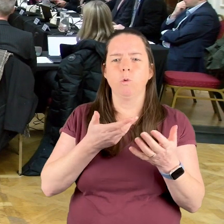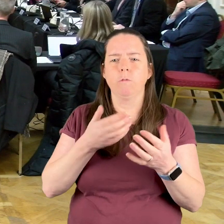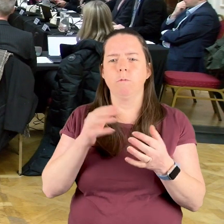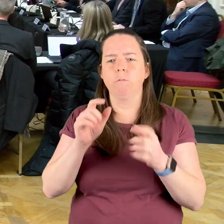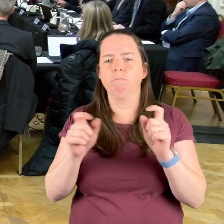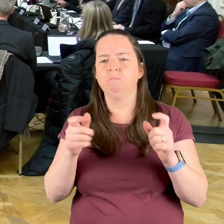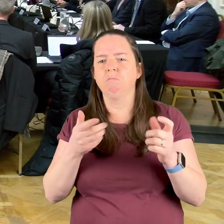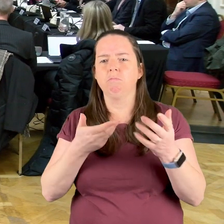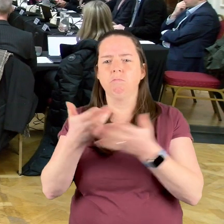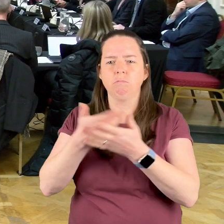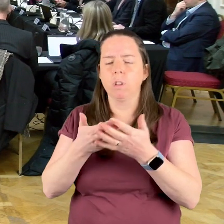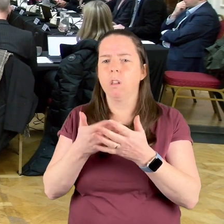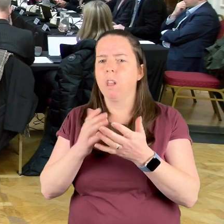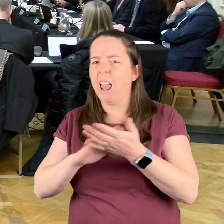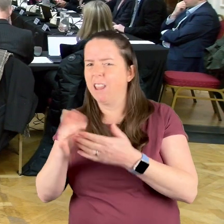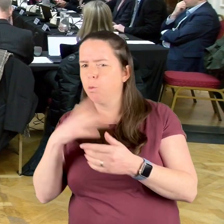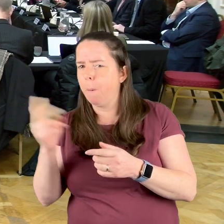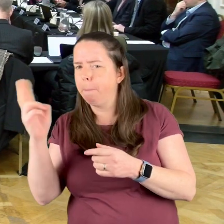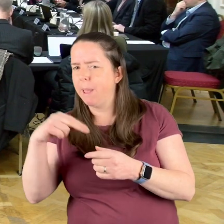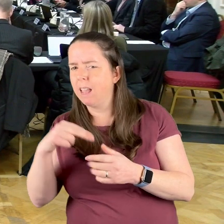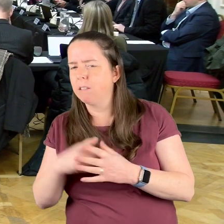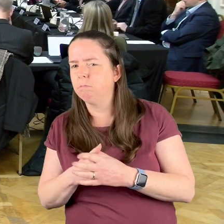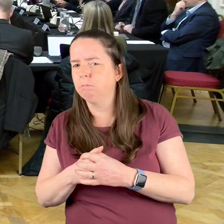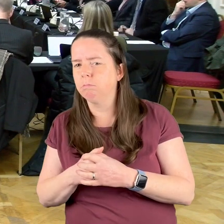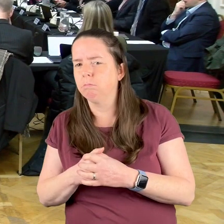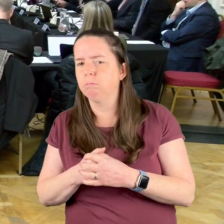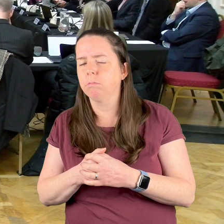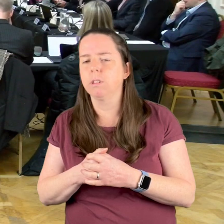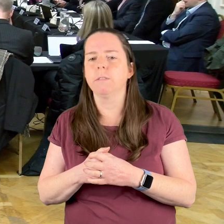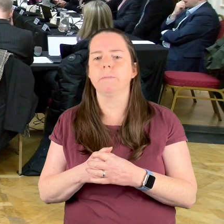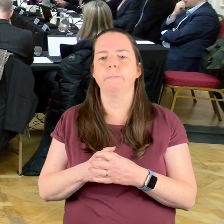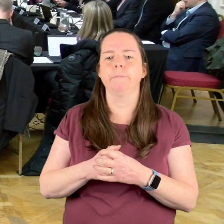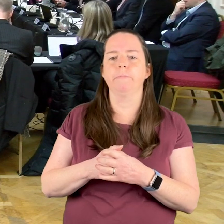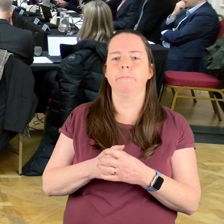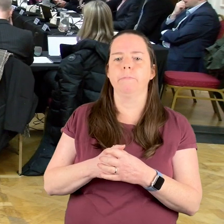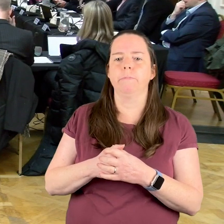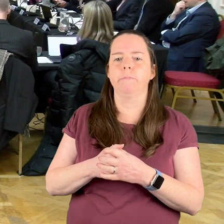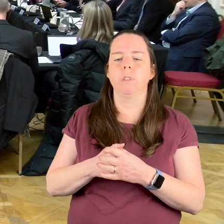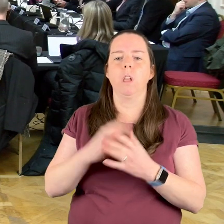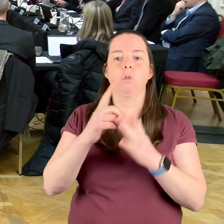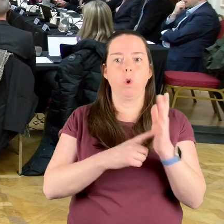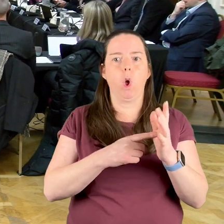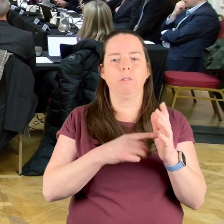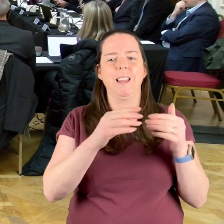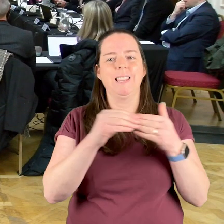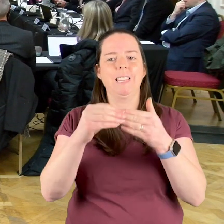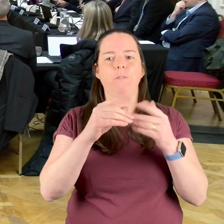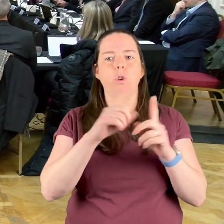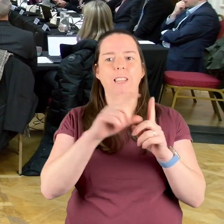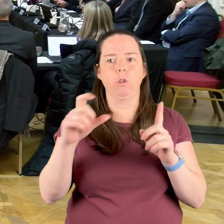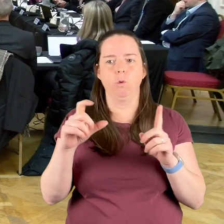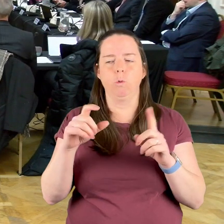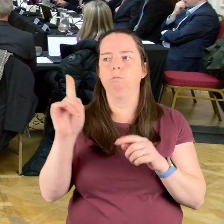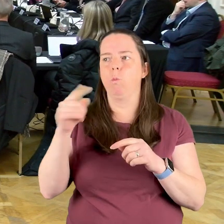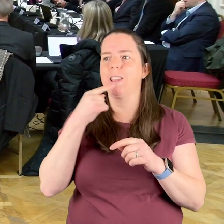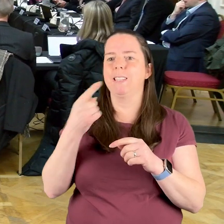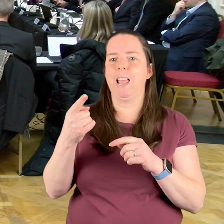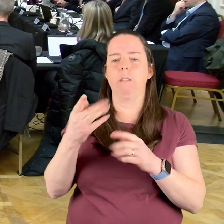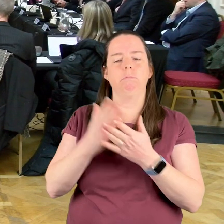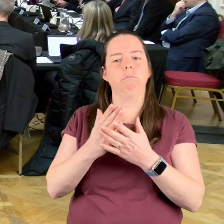Thank you. Helen, did you want to come back in again? No, I'll just, John is the lead for